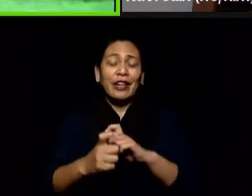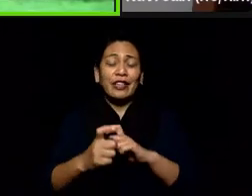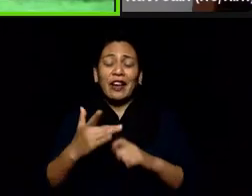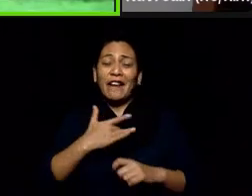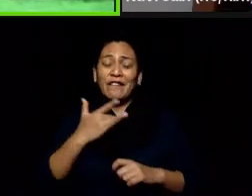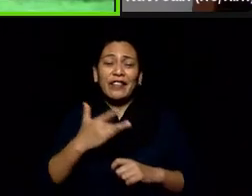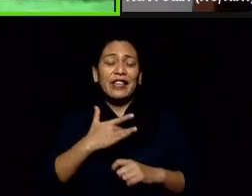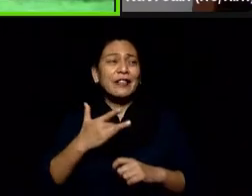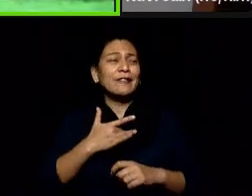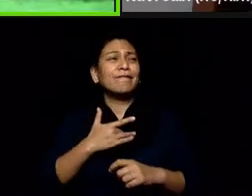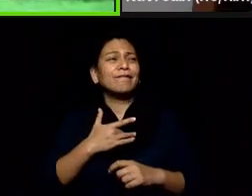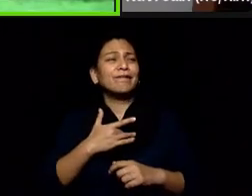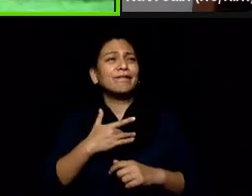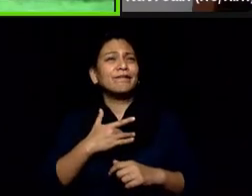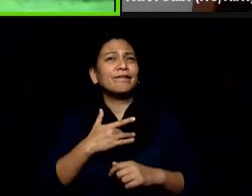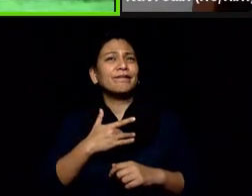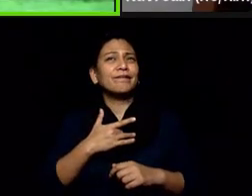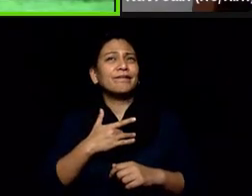had